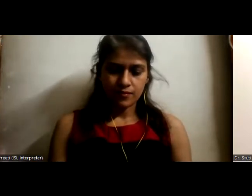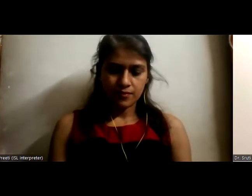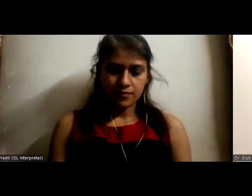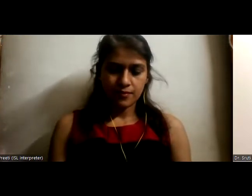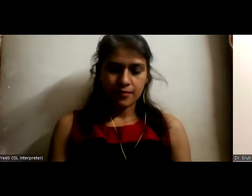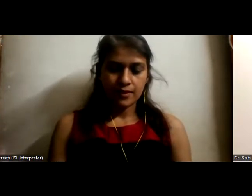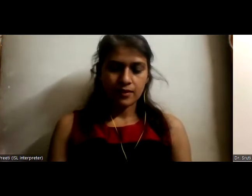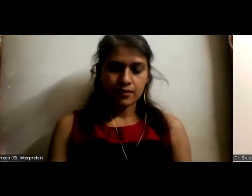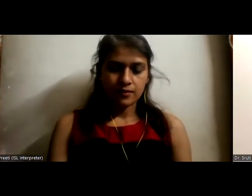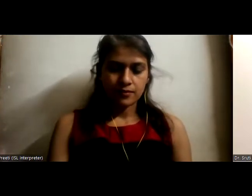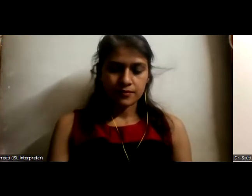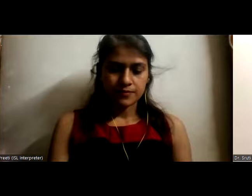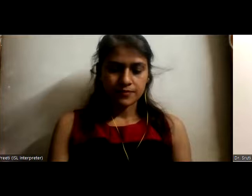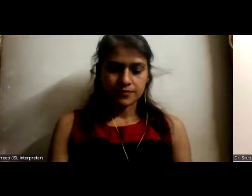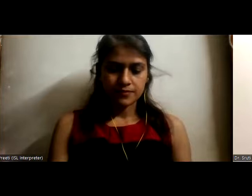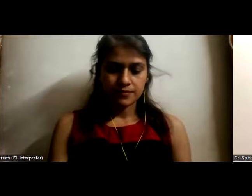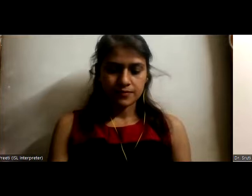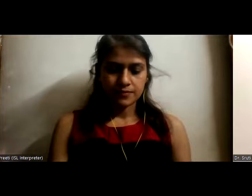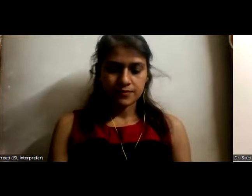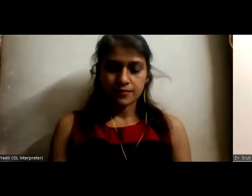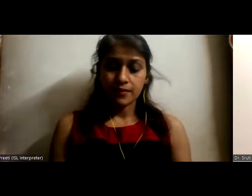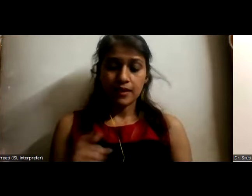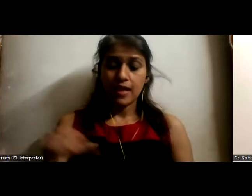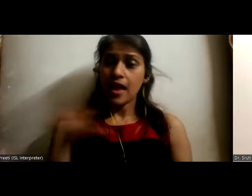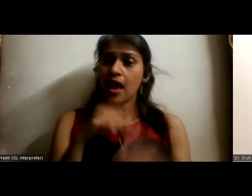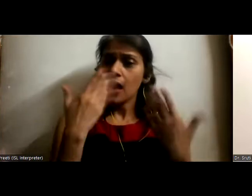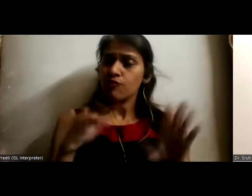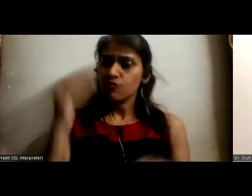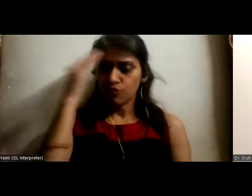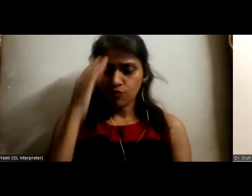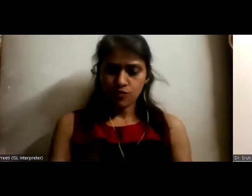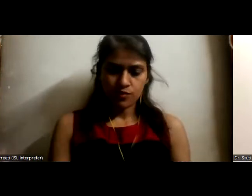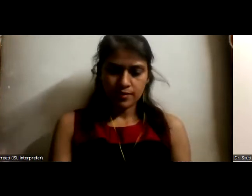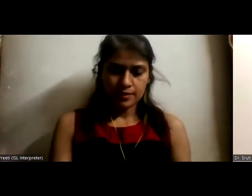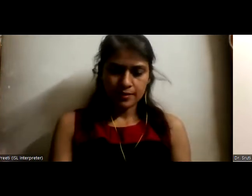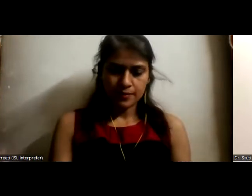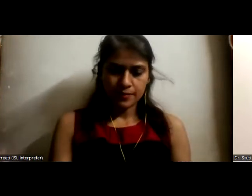Okay, anyone who knows how the journey of disability started?